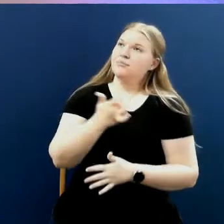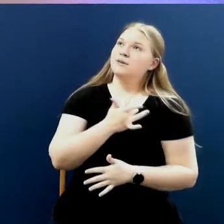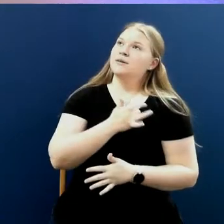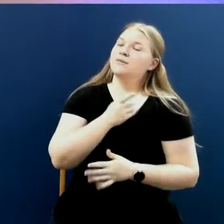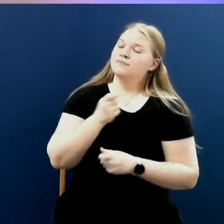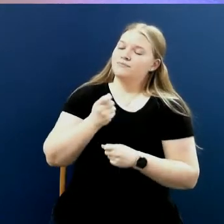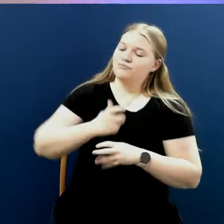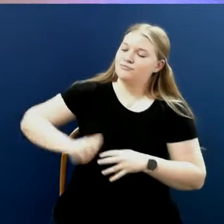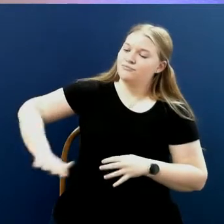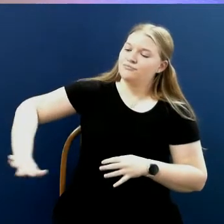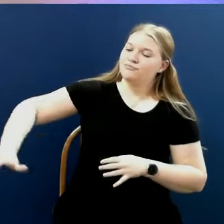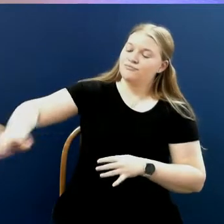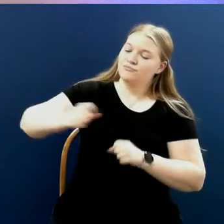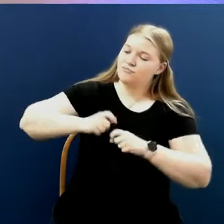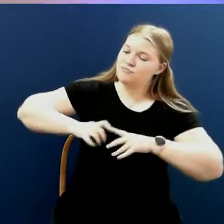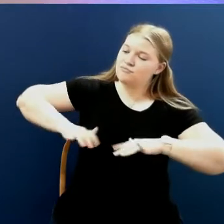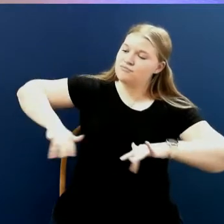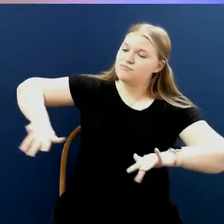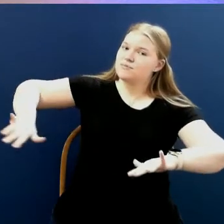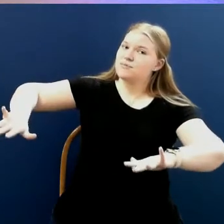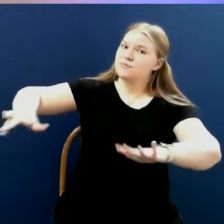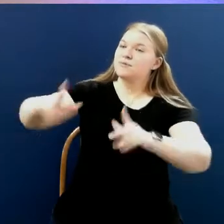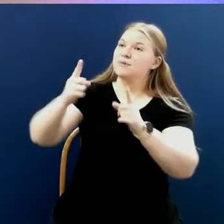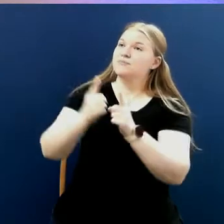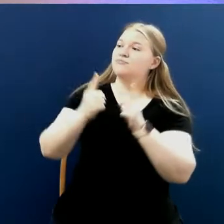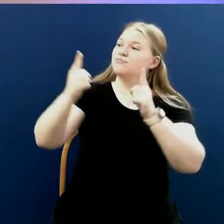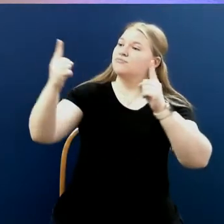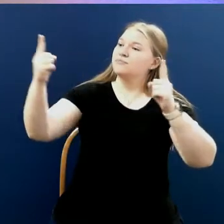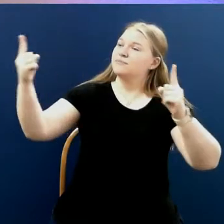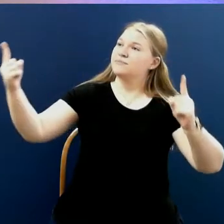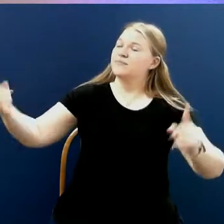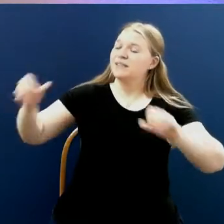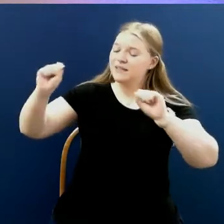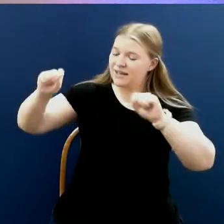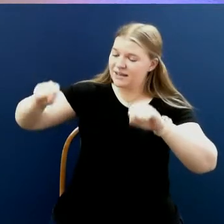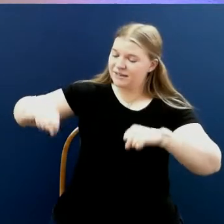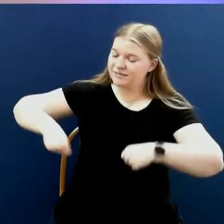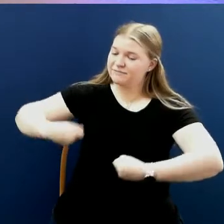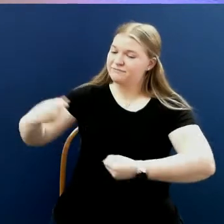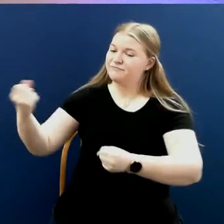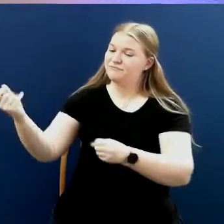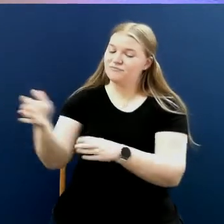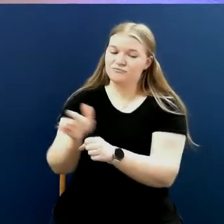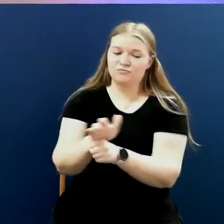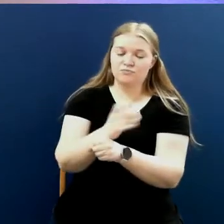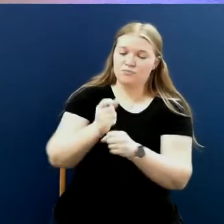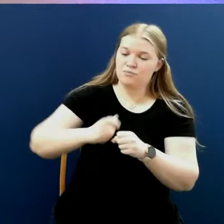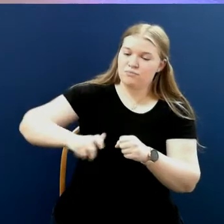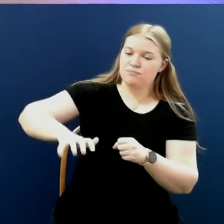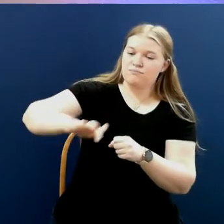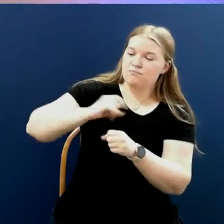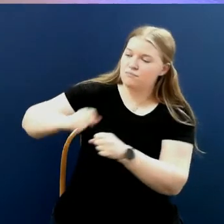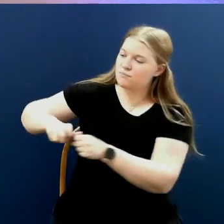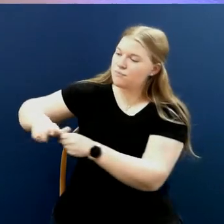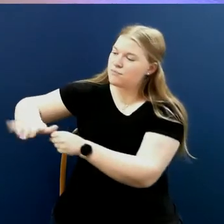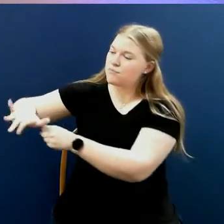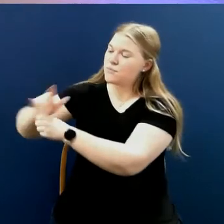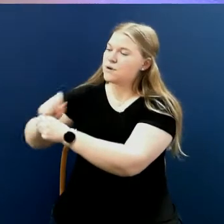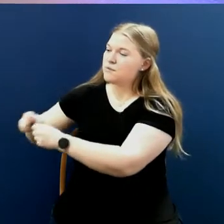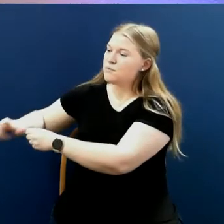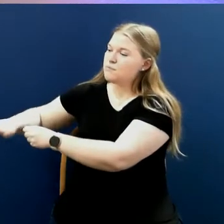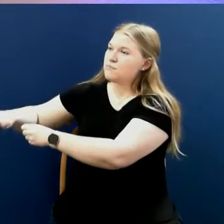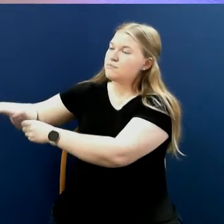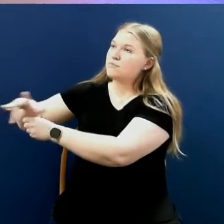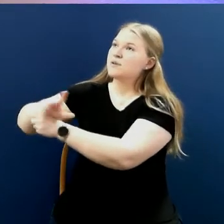now. Though separate, Lord, you can fill each and every one of the spaces. So, Lord, make